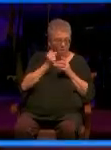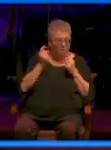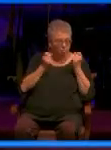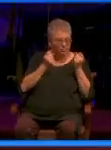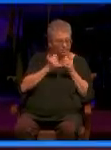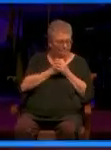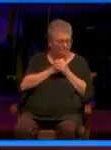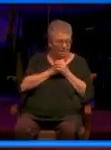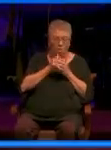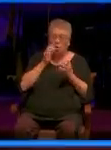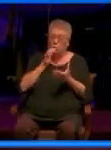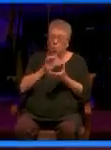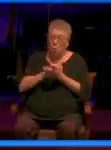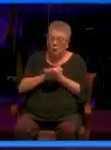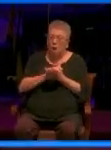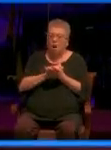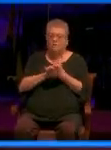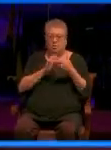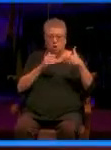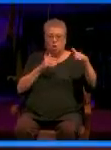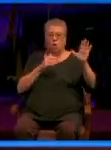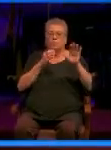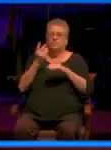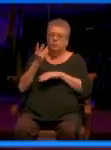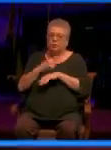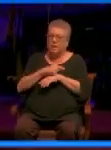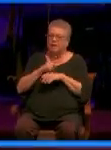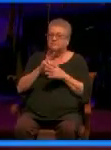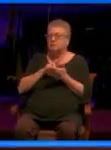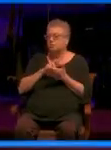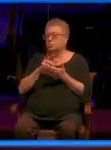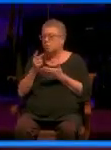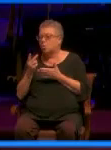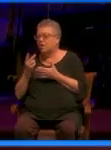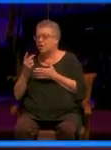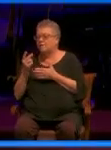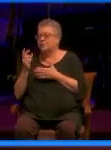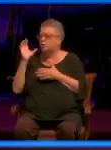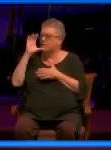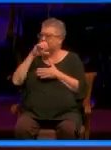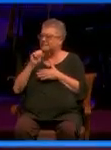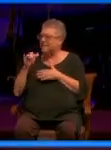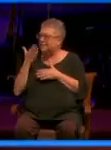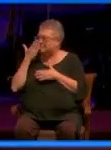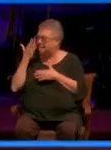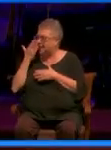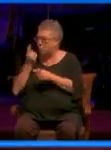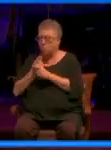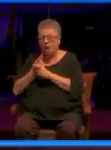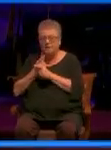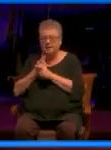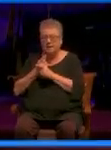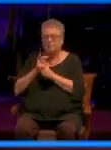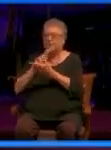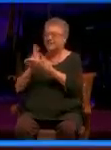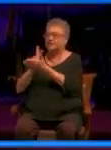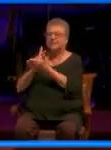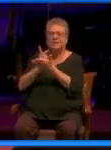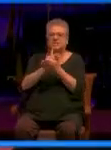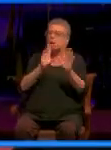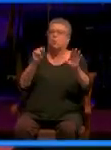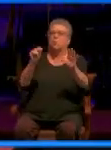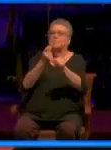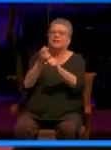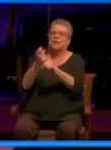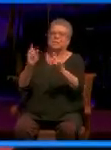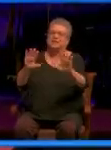Your wife is gone for a few days, and roll over and miss that smell, right? I mean, in the kitchen. No, I'm kidding.